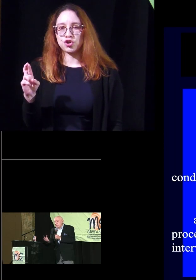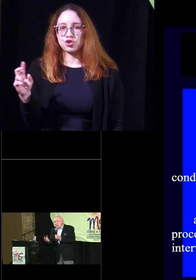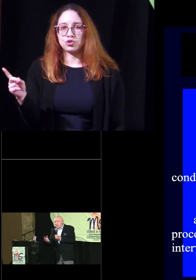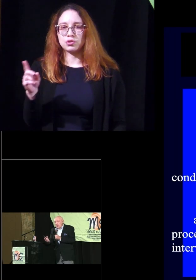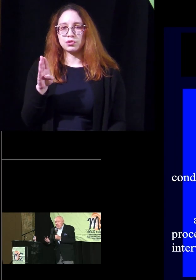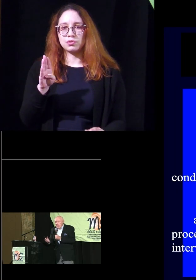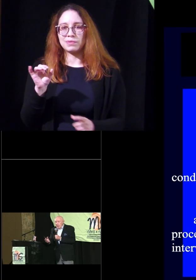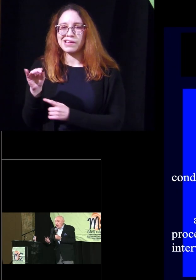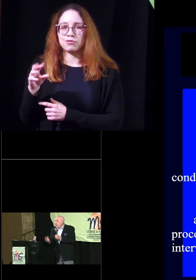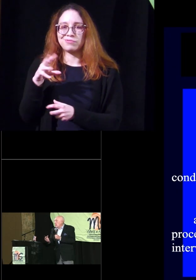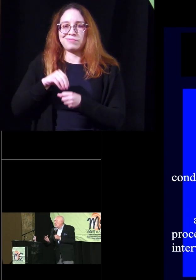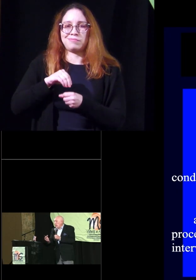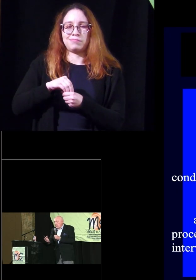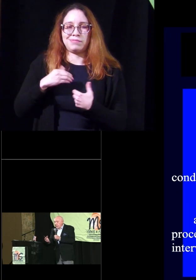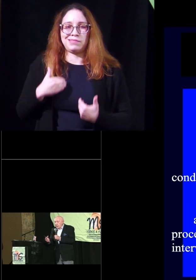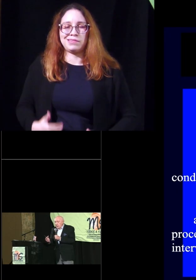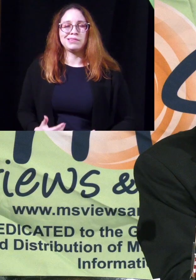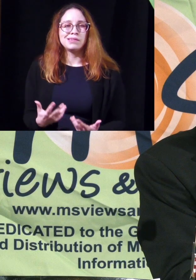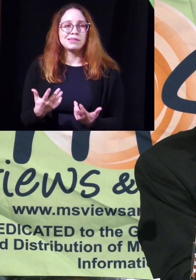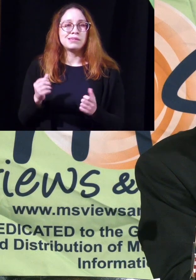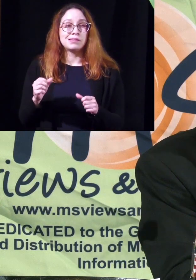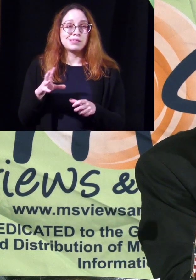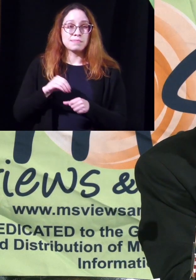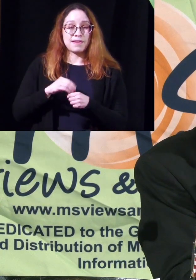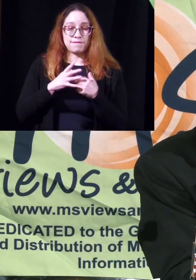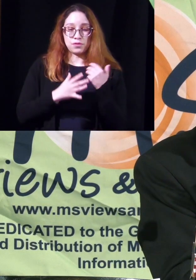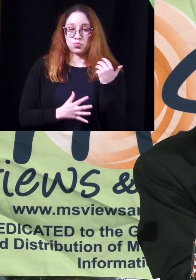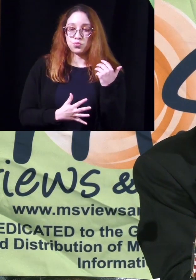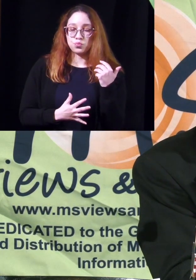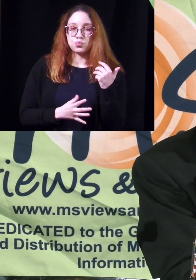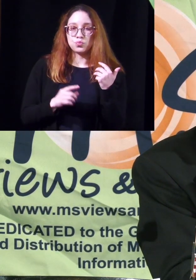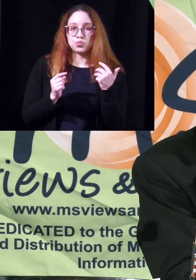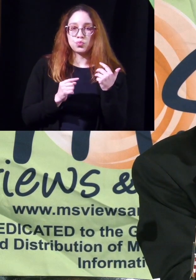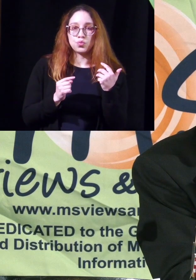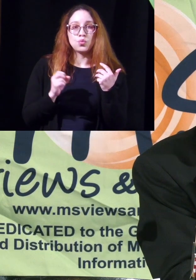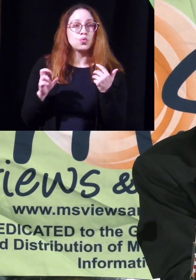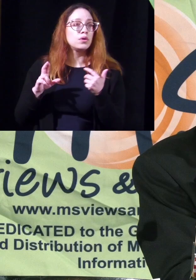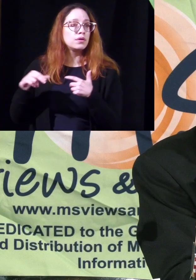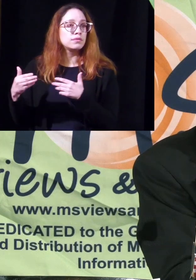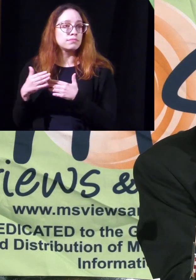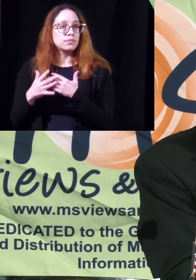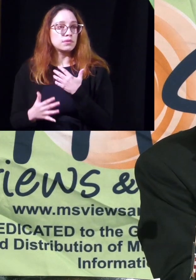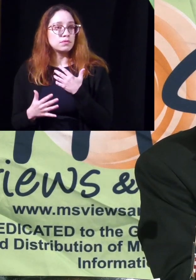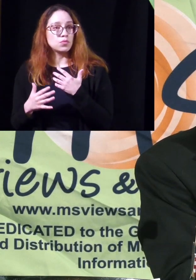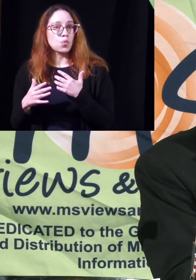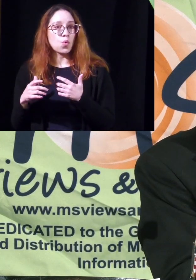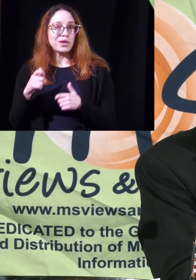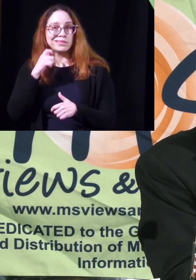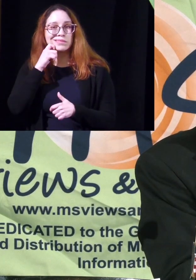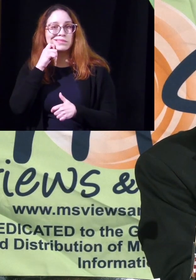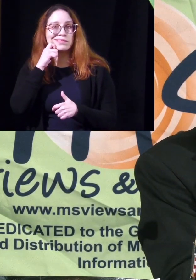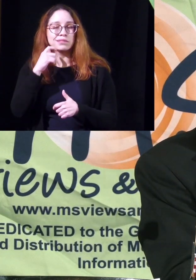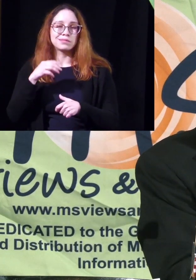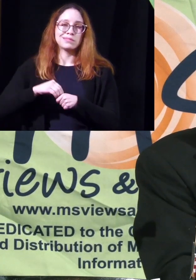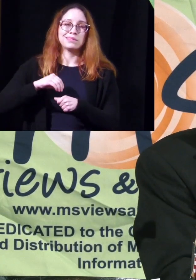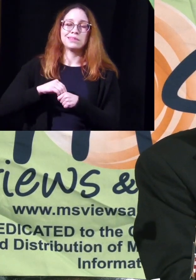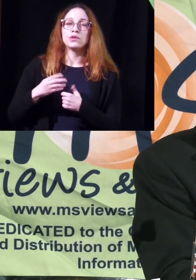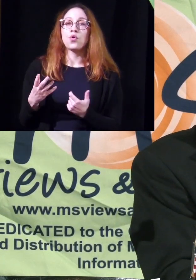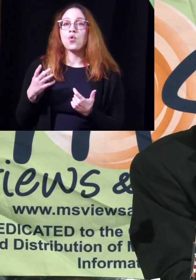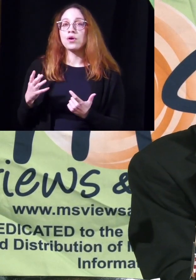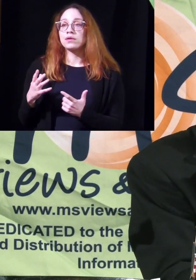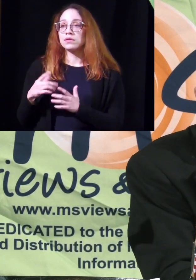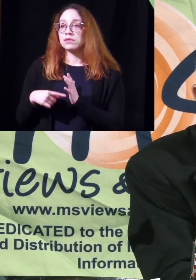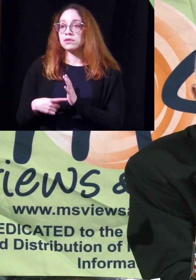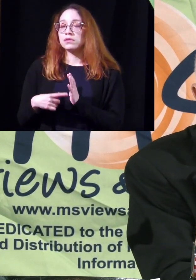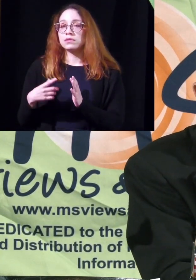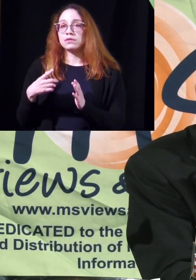biological substance. And it can be found in blood or other body fluids or tissues. And it can be a sign